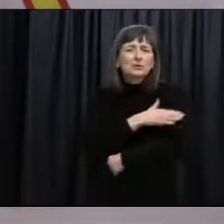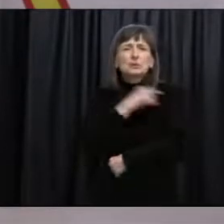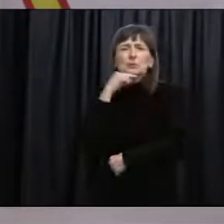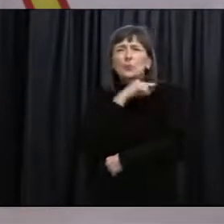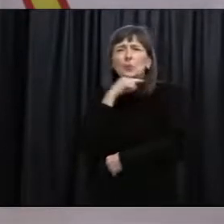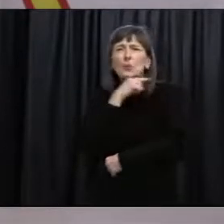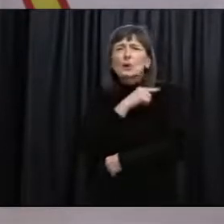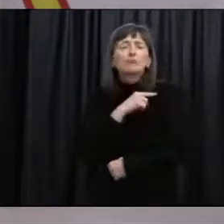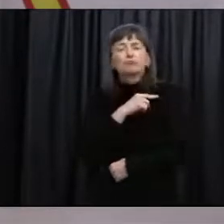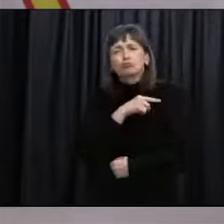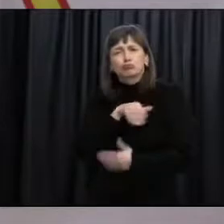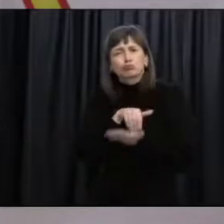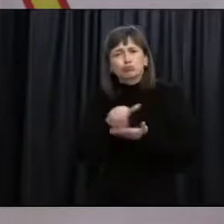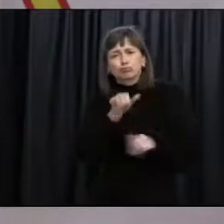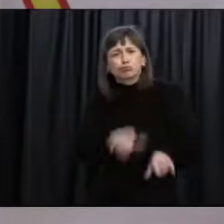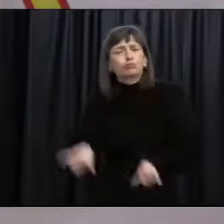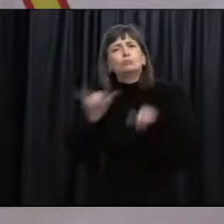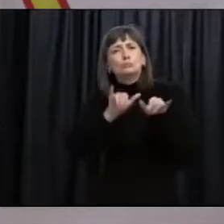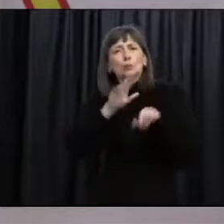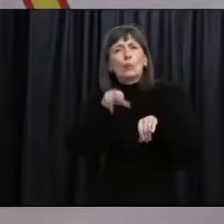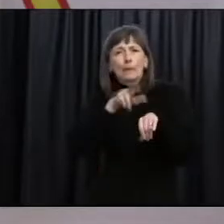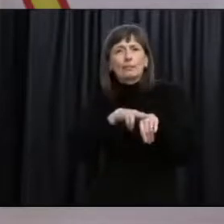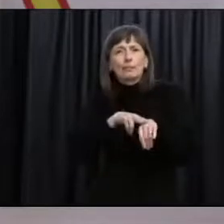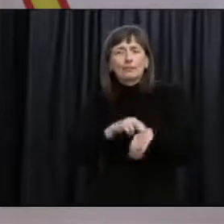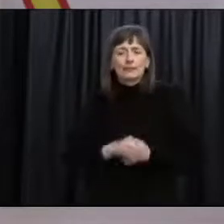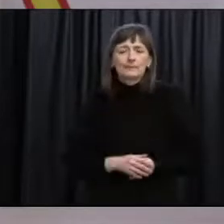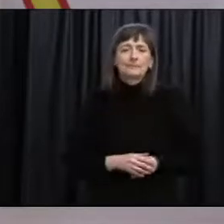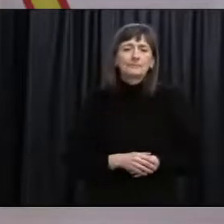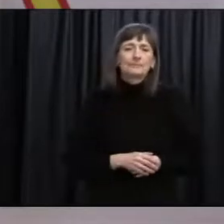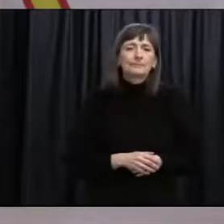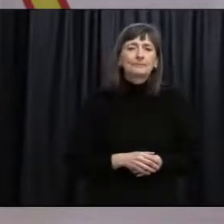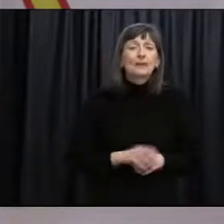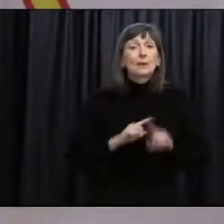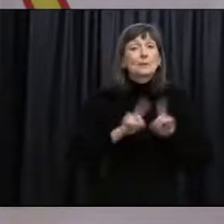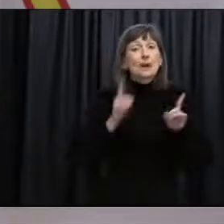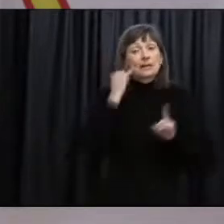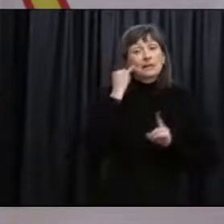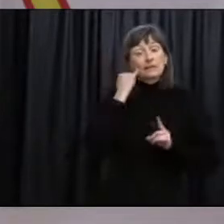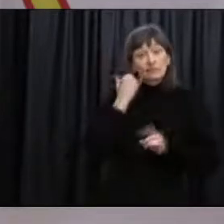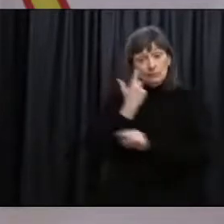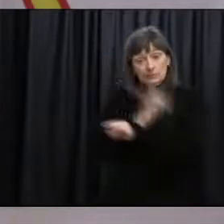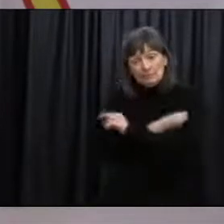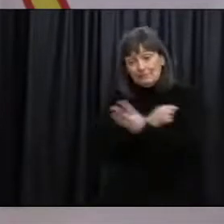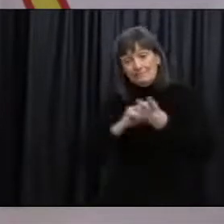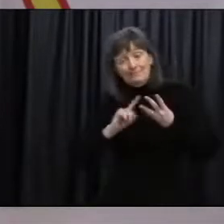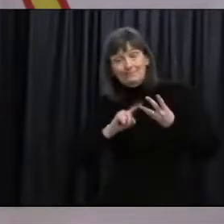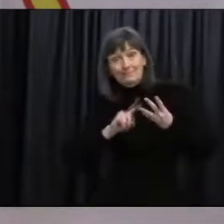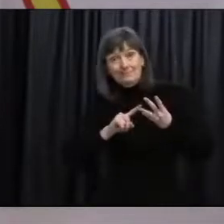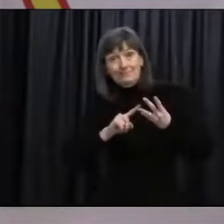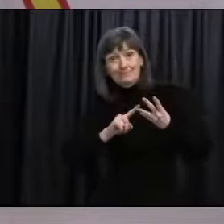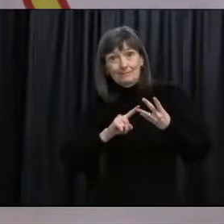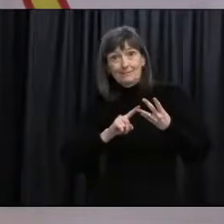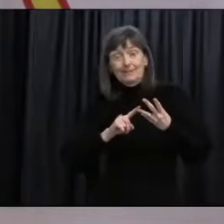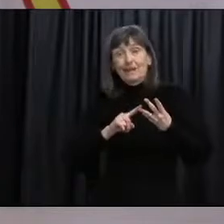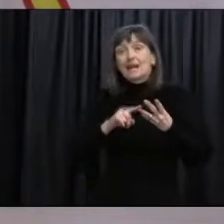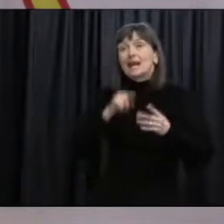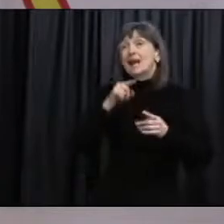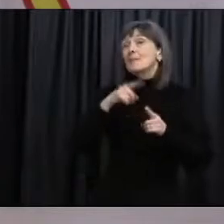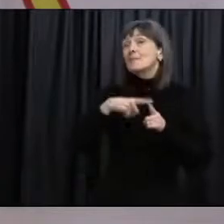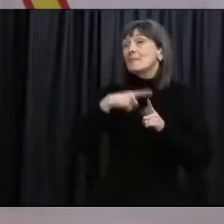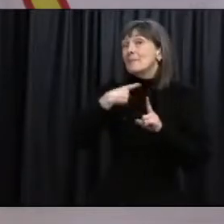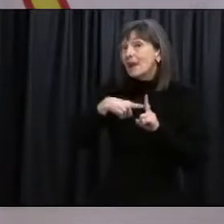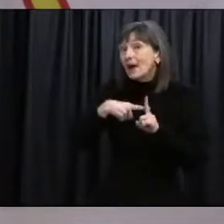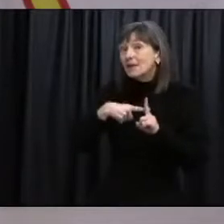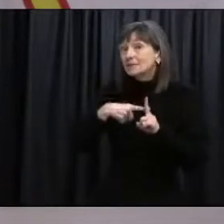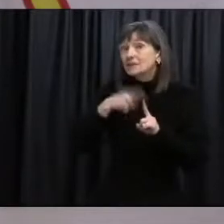all vaccinations. However, anyone who has received a Covishield vaccine and begins